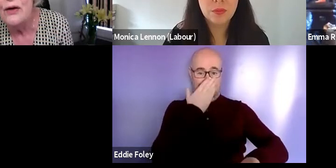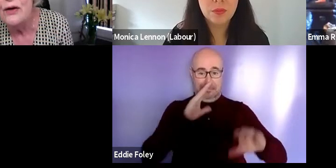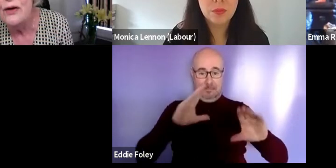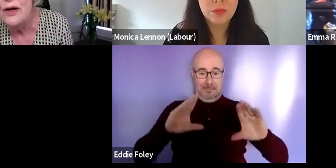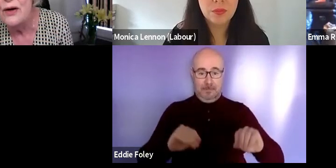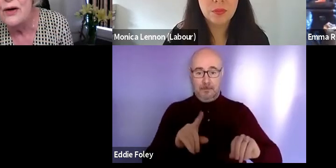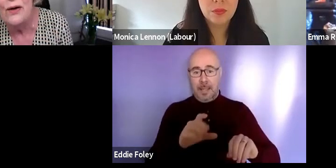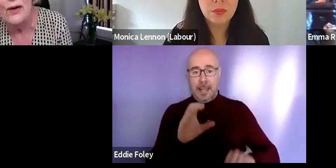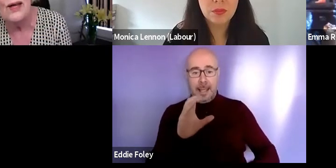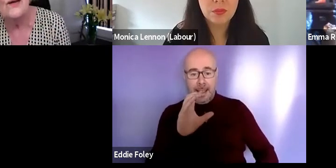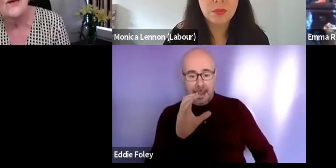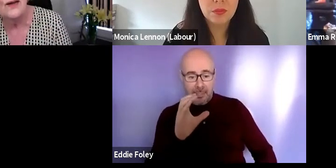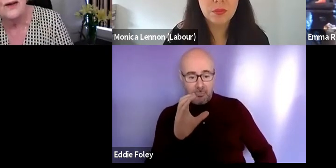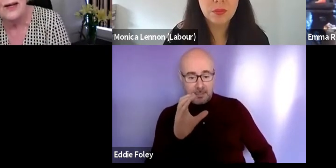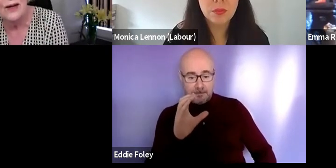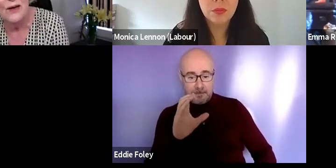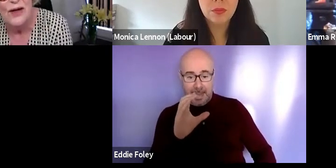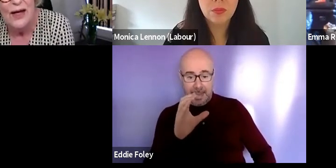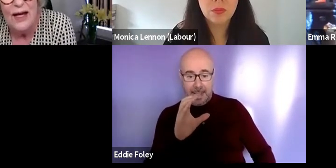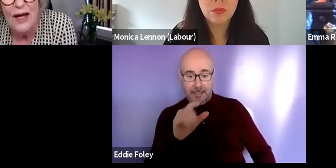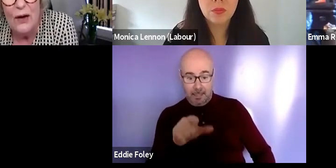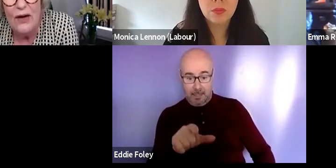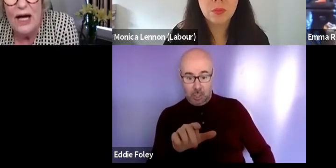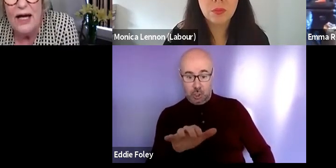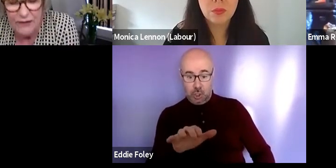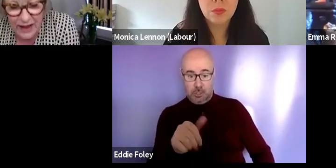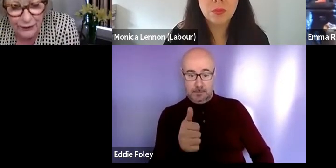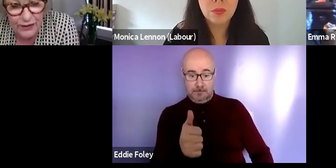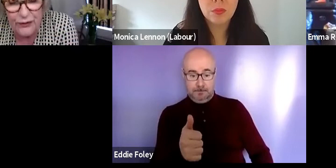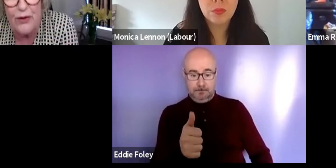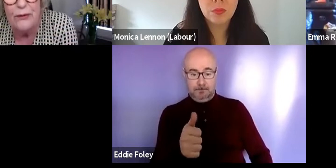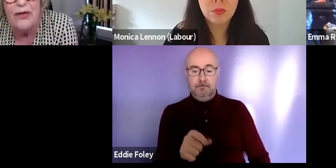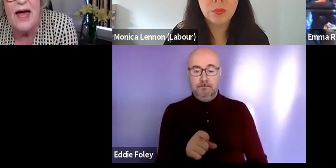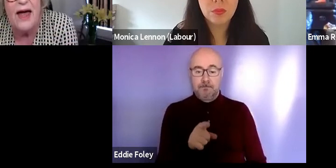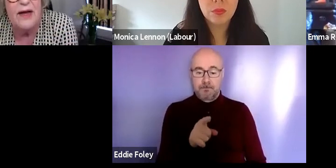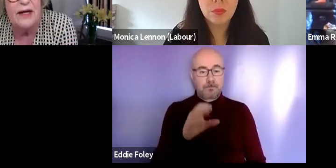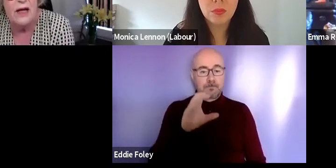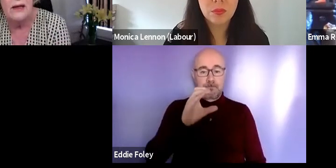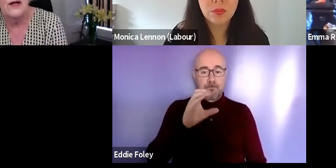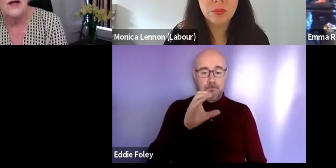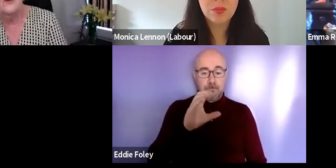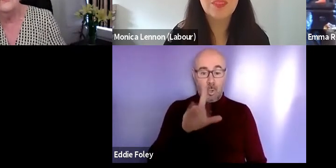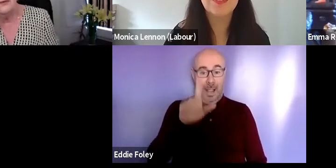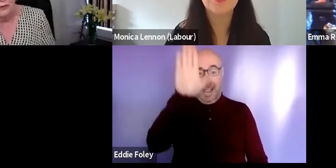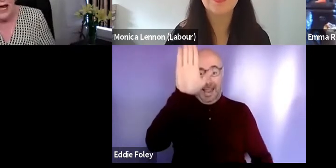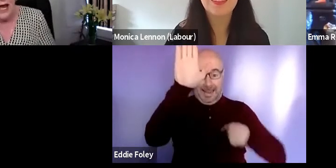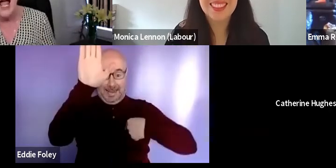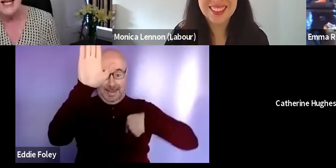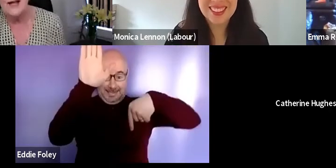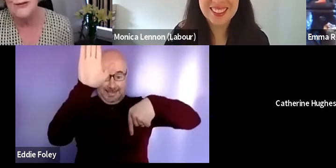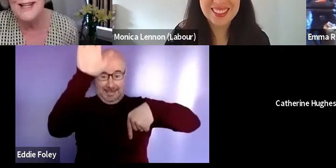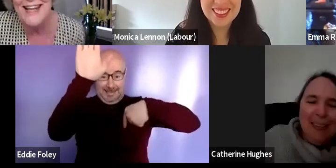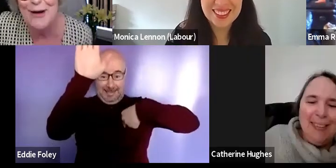I've just bumped up the panelists, so we'll see if we get her. Okay, if Catherine's not there, then yeah, I'm here.